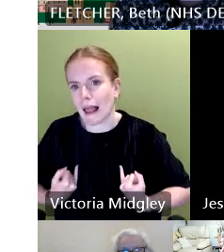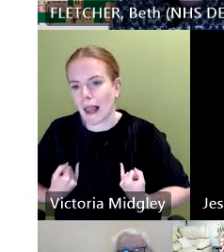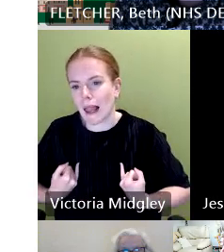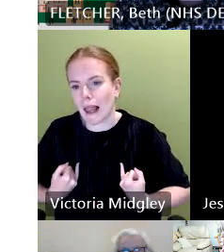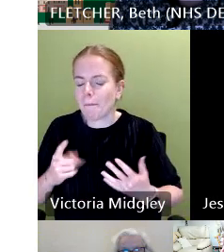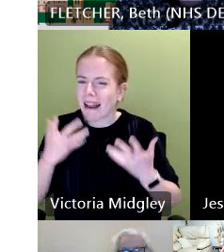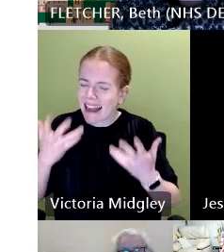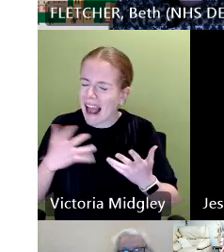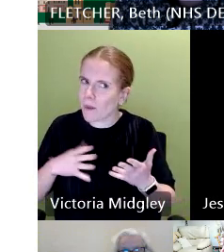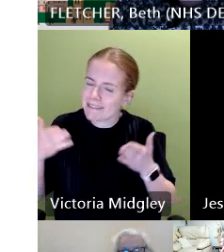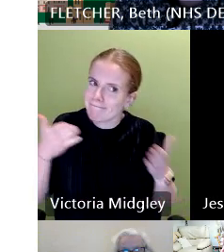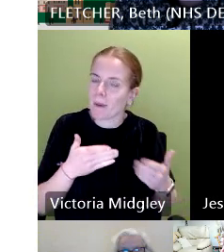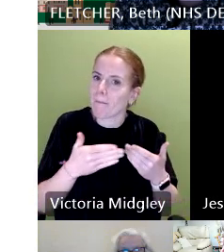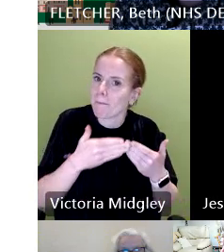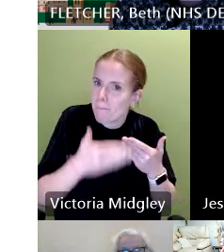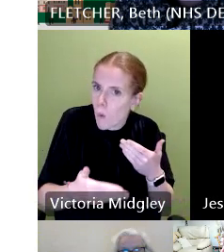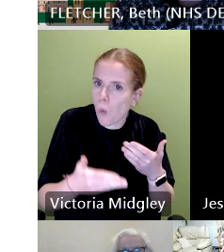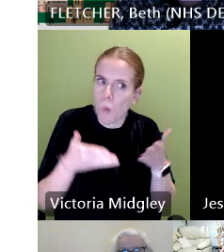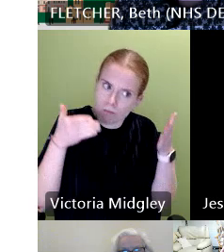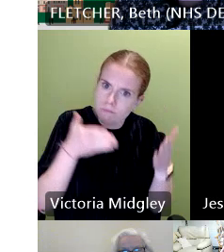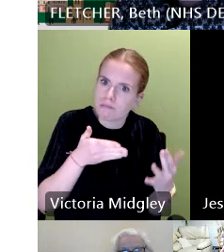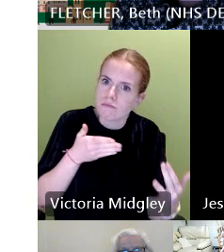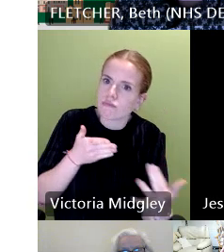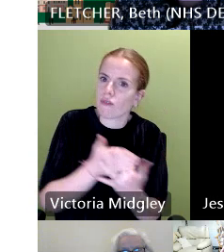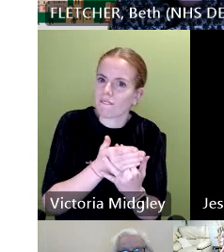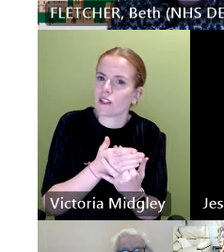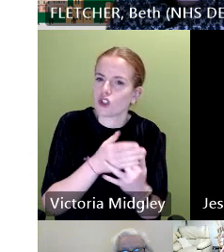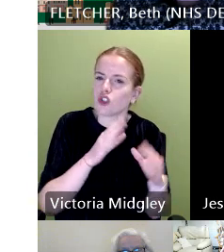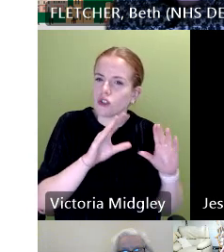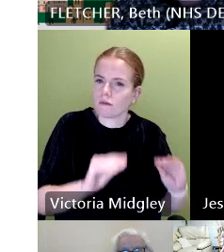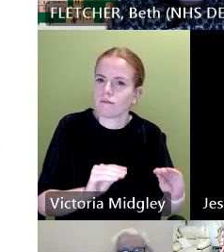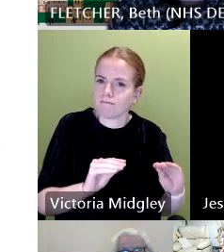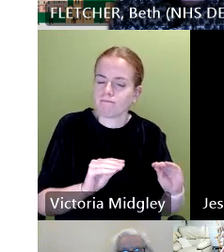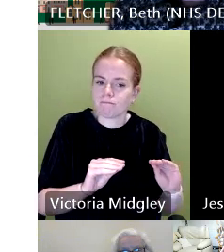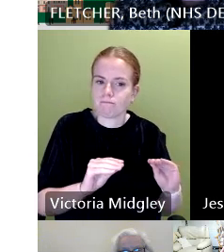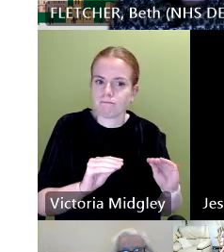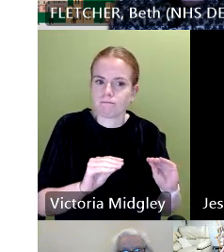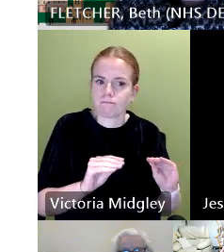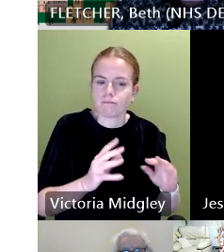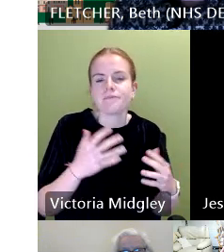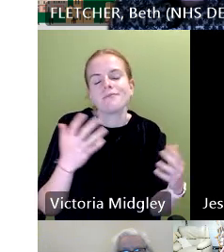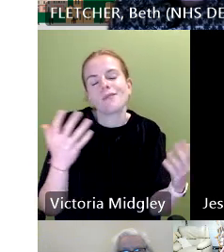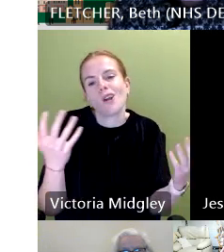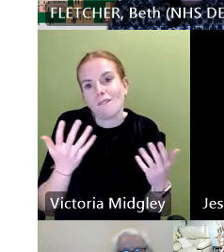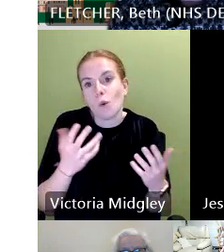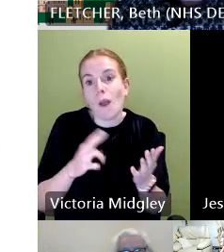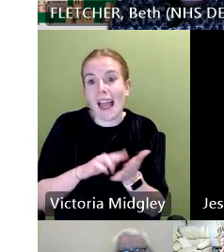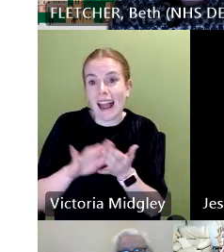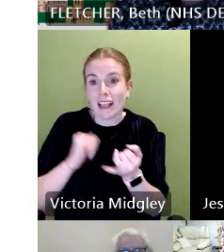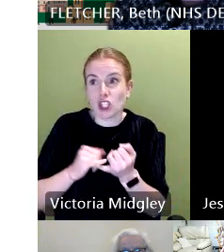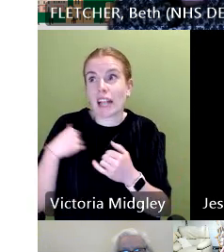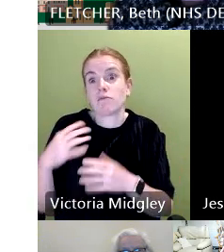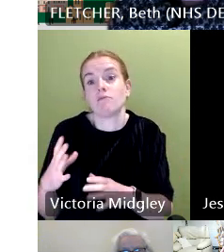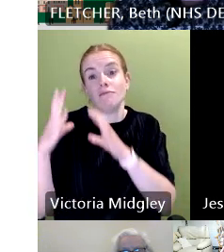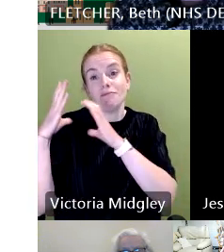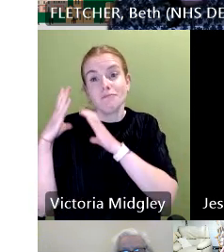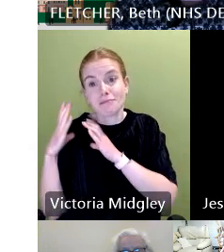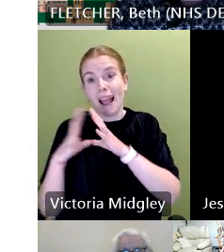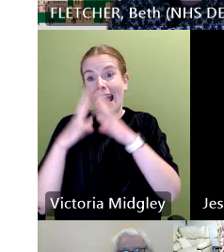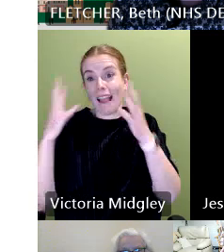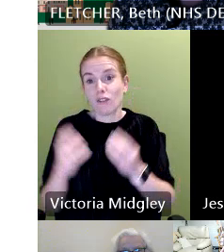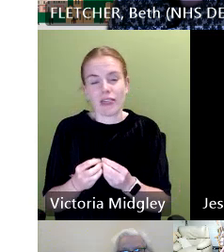do more prevention. Now, of course, not all prevention can be done by the NHS on its own. So there's a real